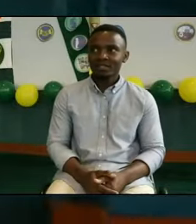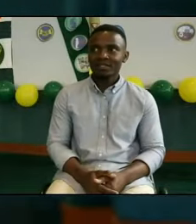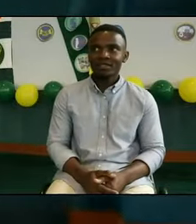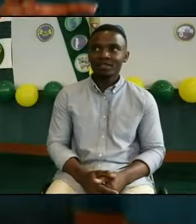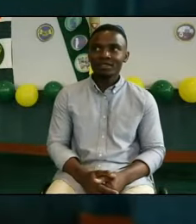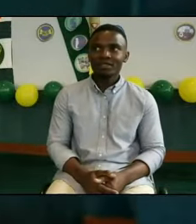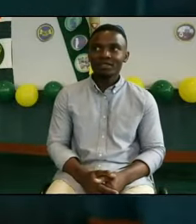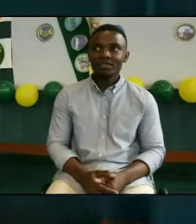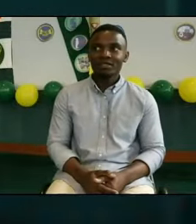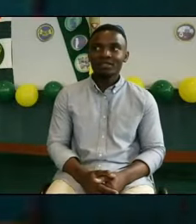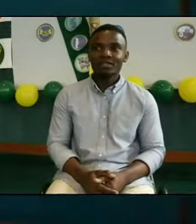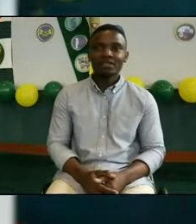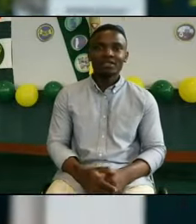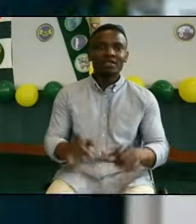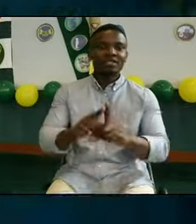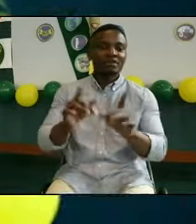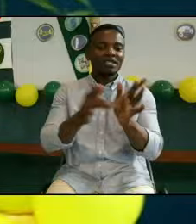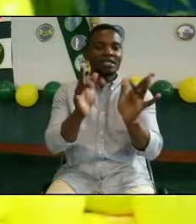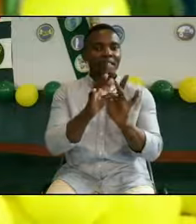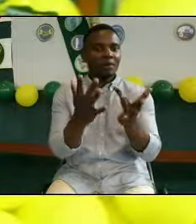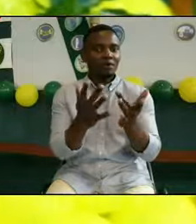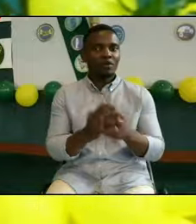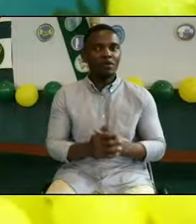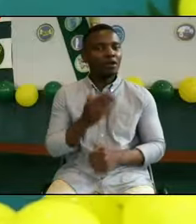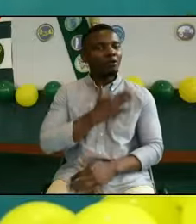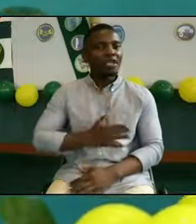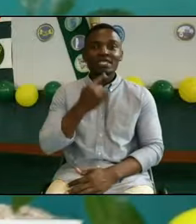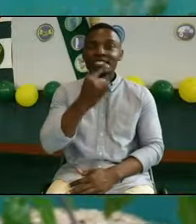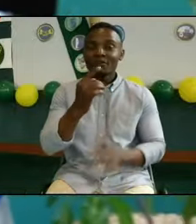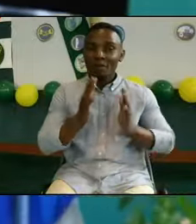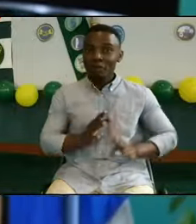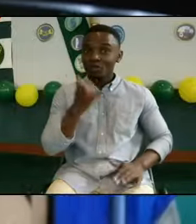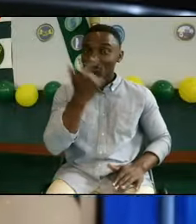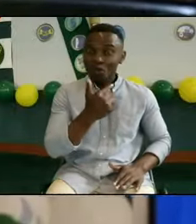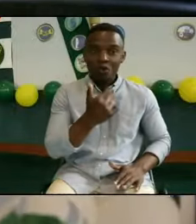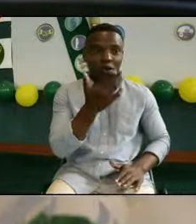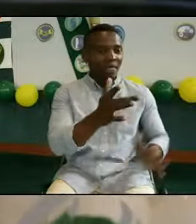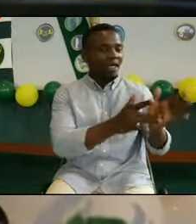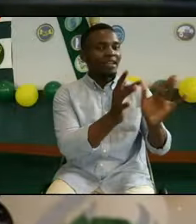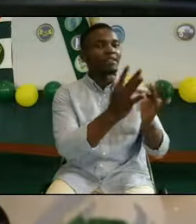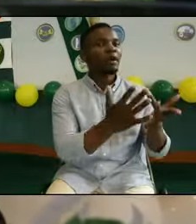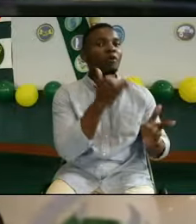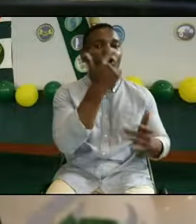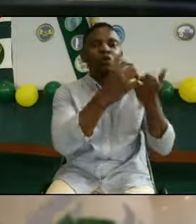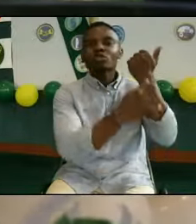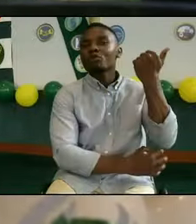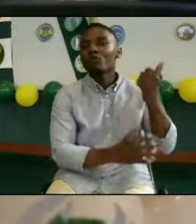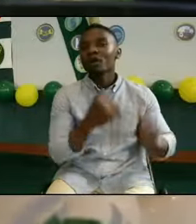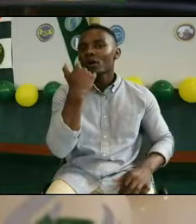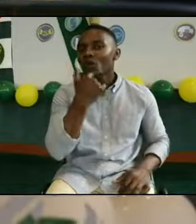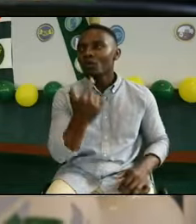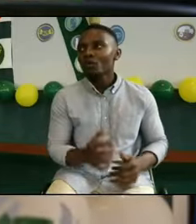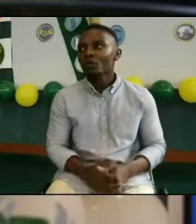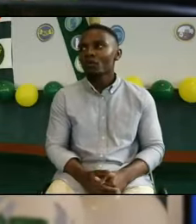Lazarus, even it is a biblical word, symbolism. Tell me the person you know being poor in heaven. You can't pay your tithe. You will not be